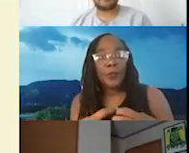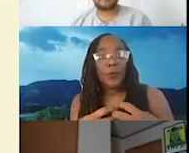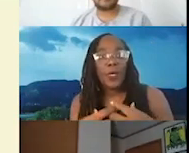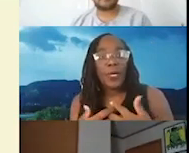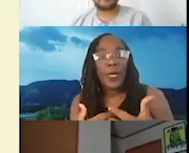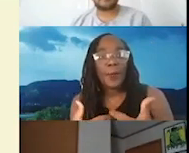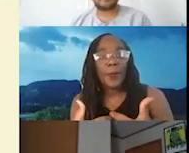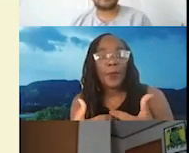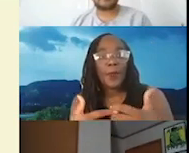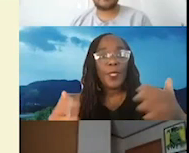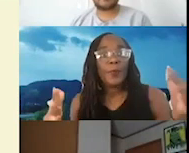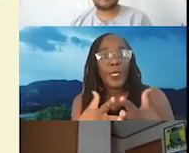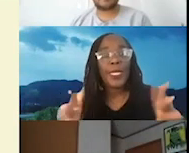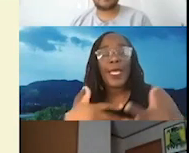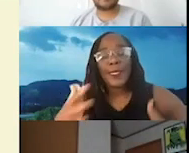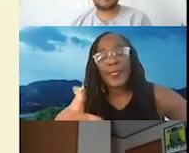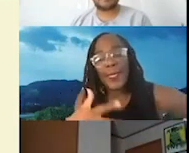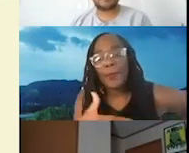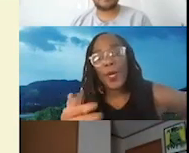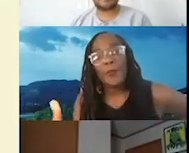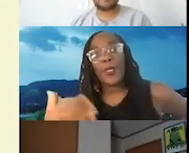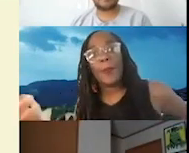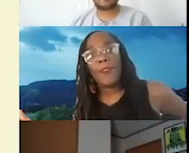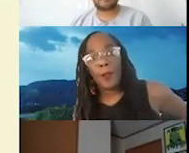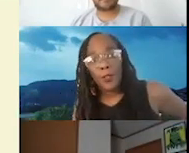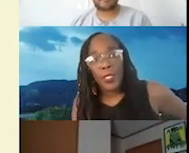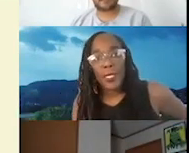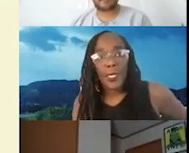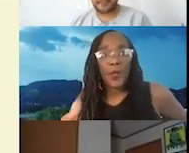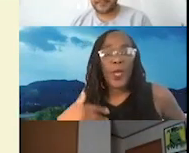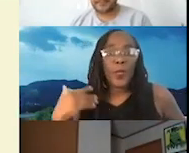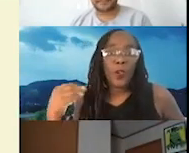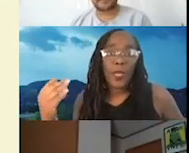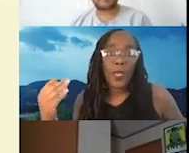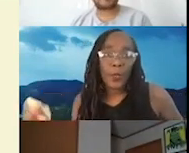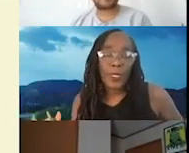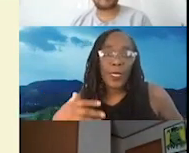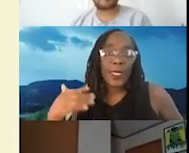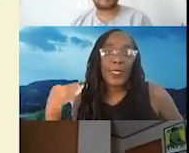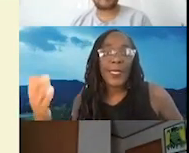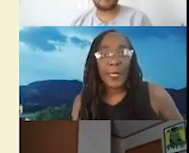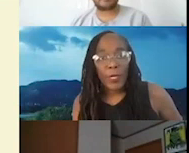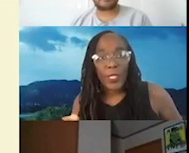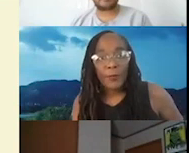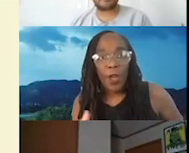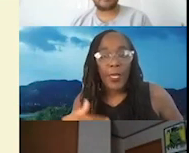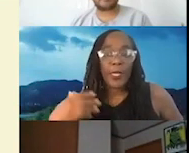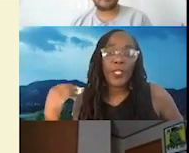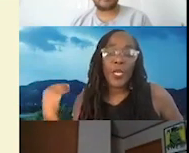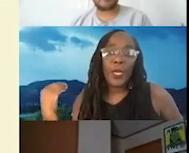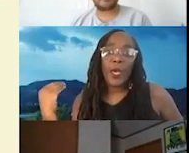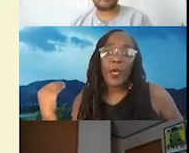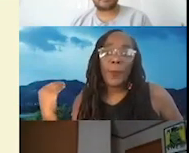to the point. It's the point of view that I'm very interested in, you know, where we're talking about, as I said, liberation of